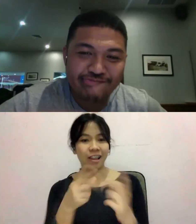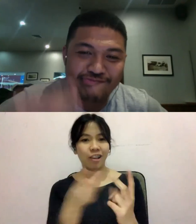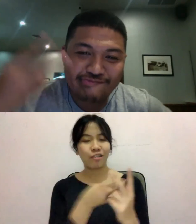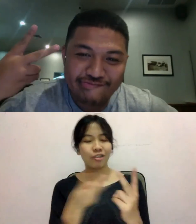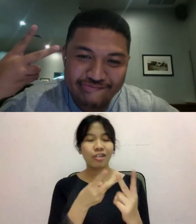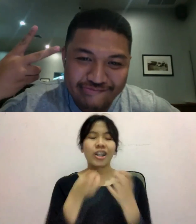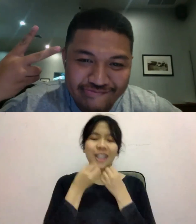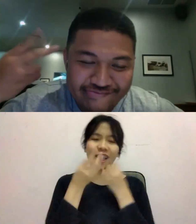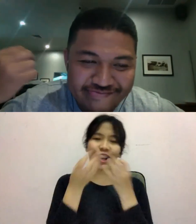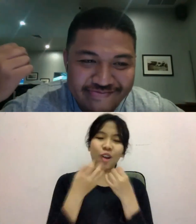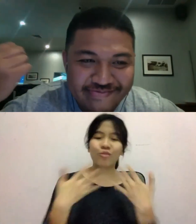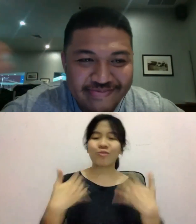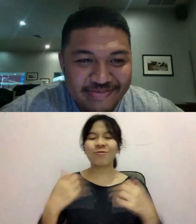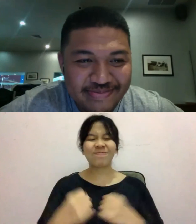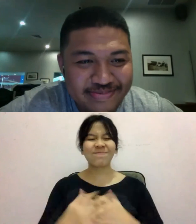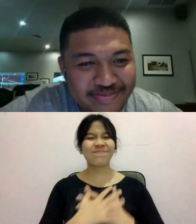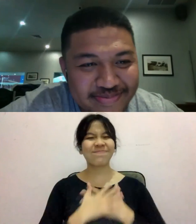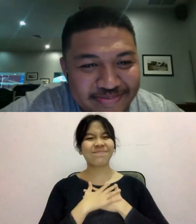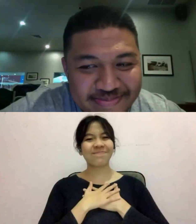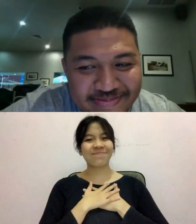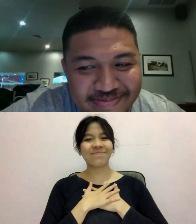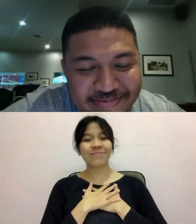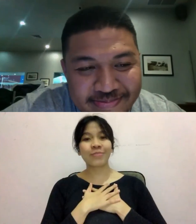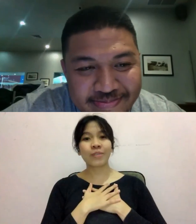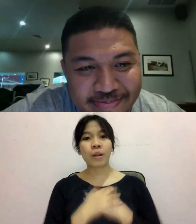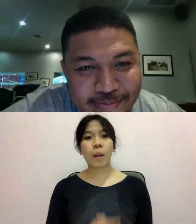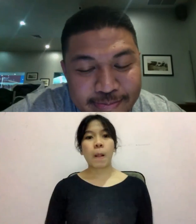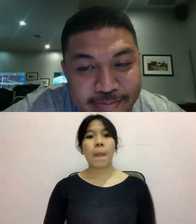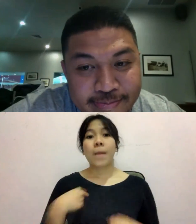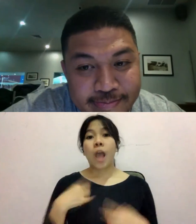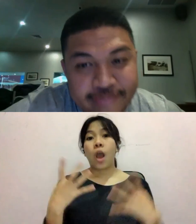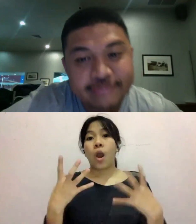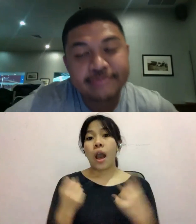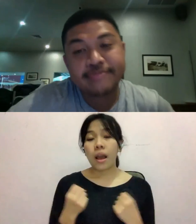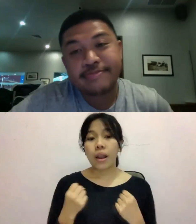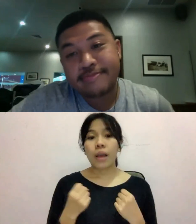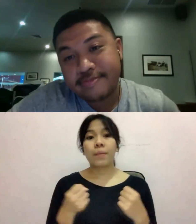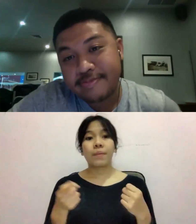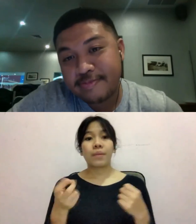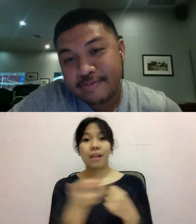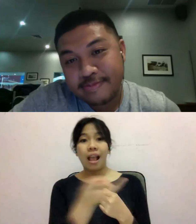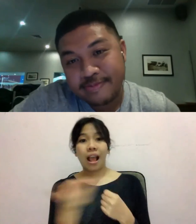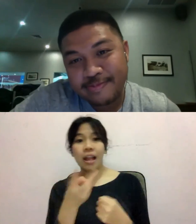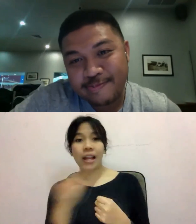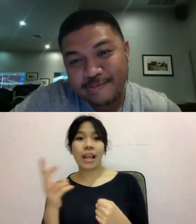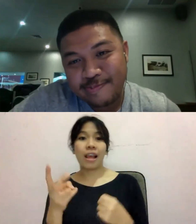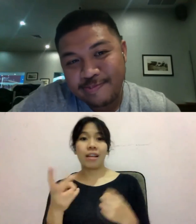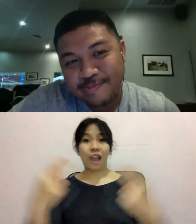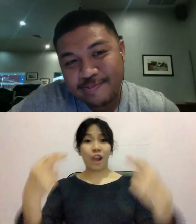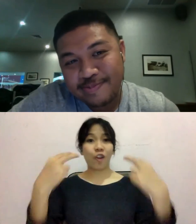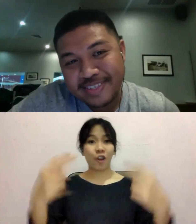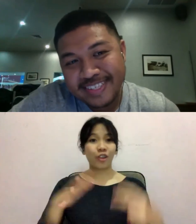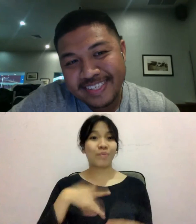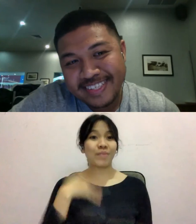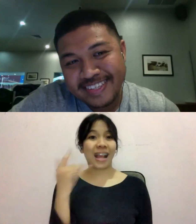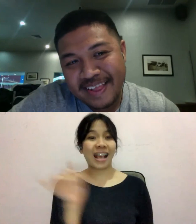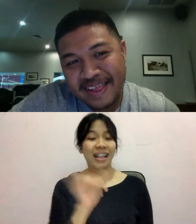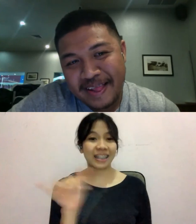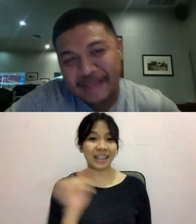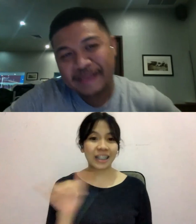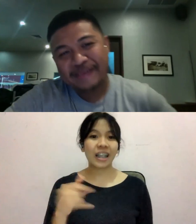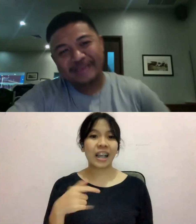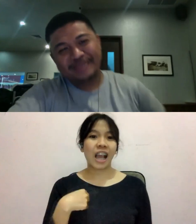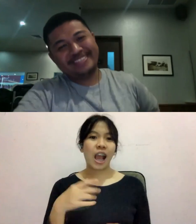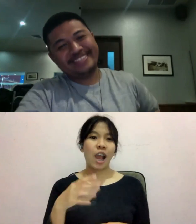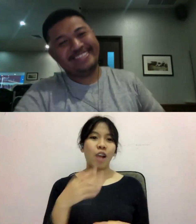talk. I hope you feel the same way. I felt like the time went so fast the